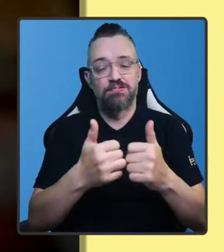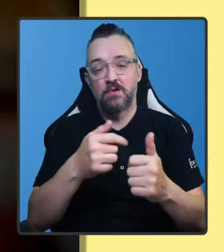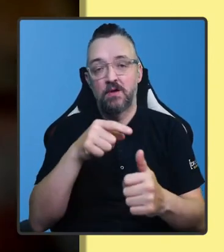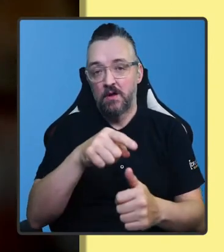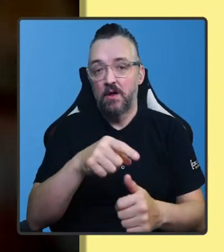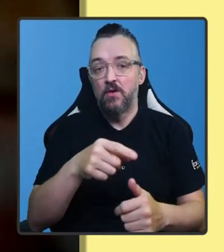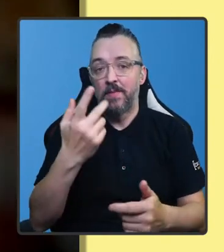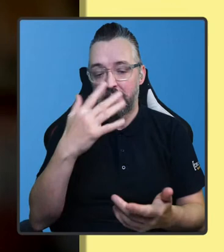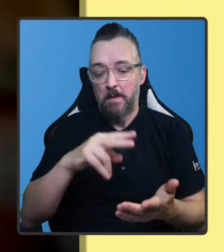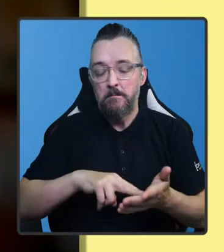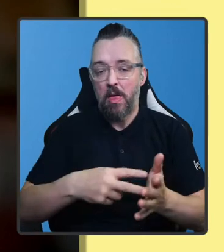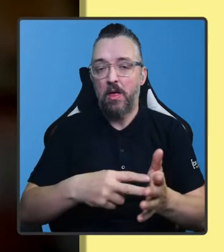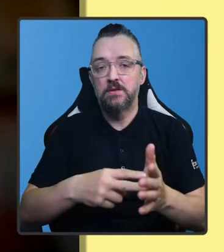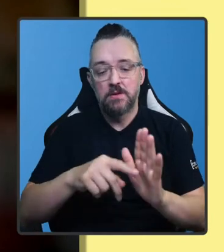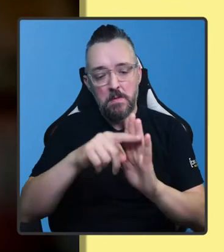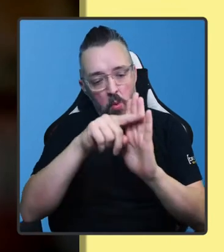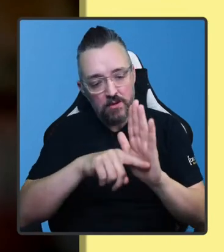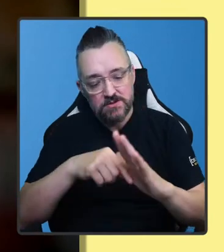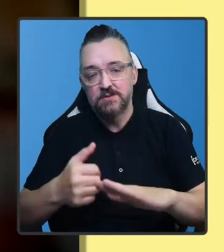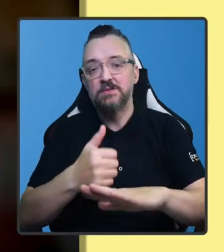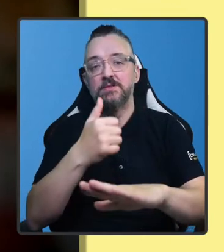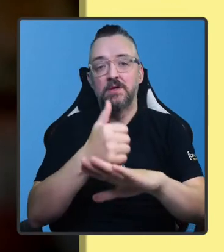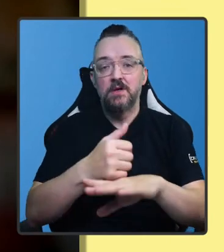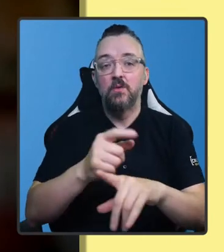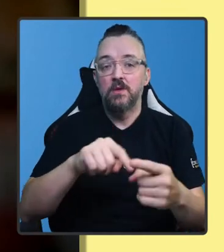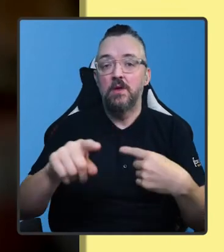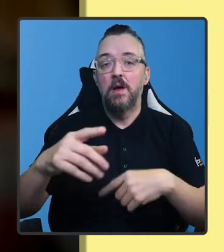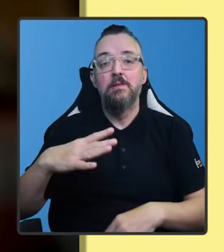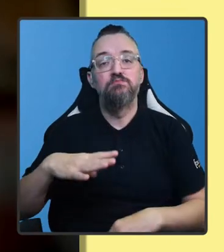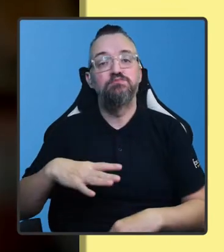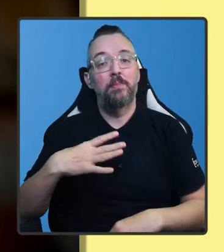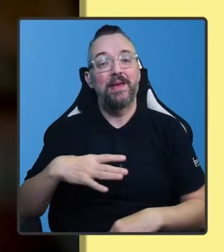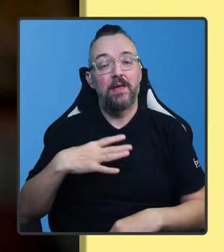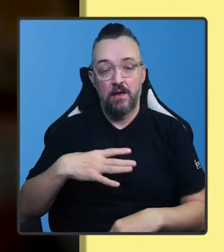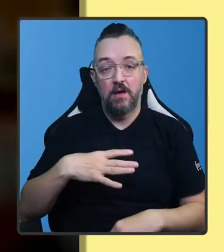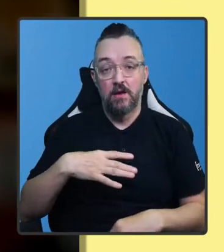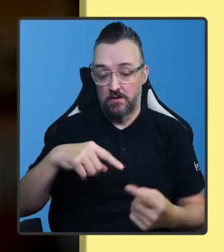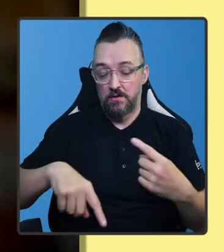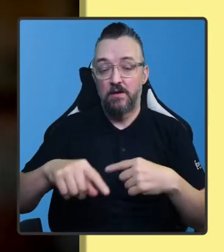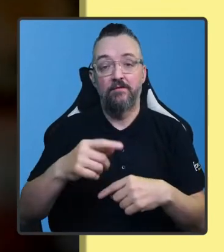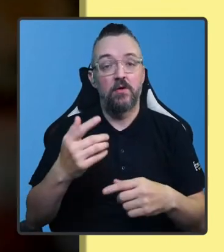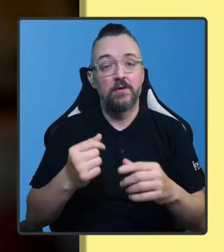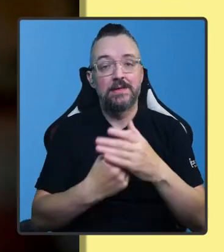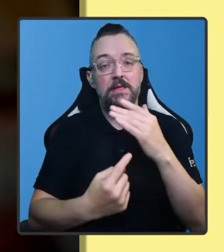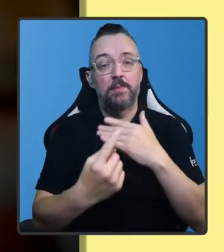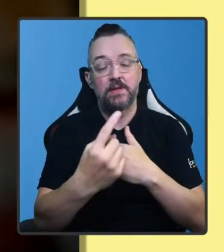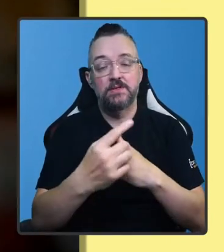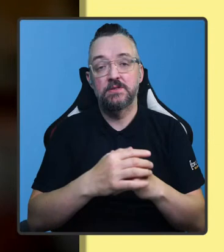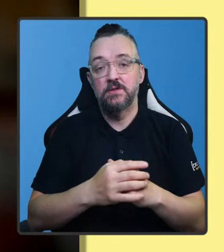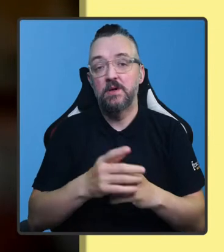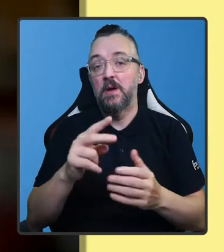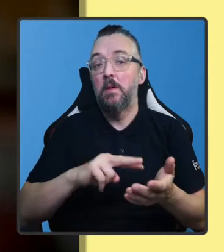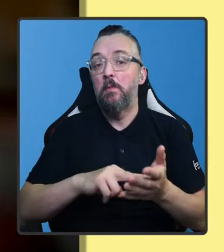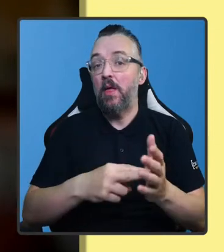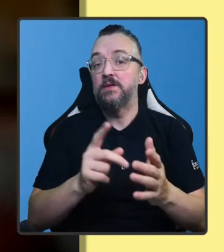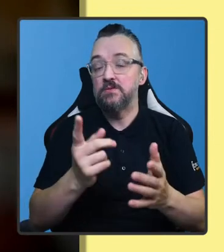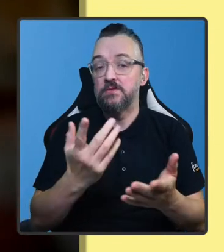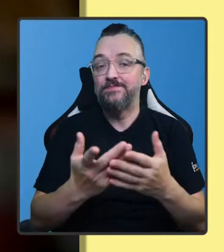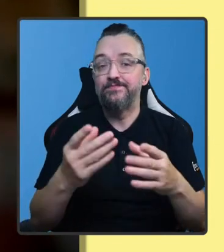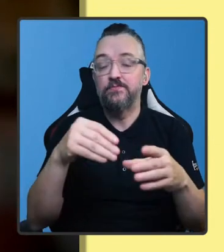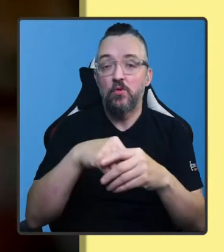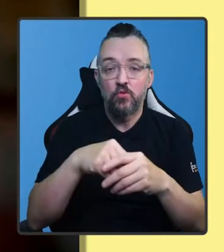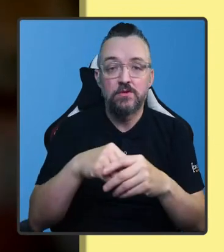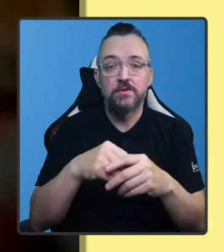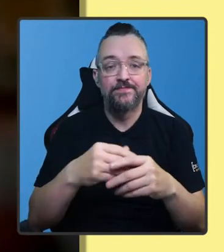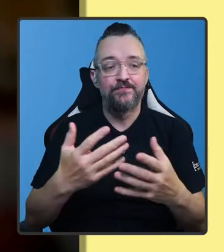and policies which are preparing our country for independence. Those plans include positive efforts to make things better